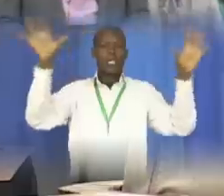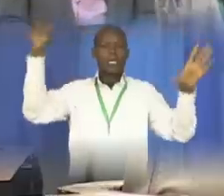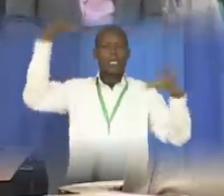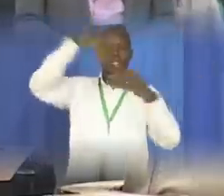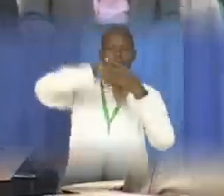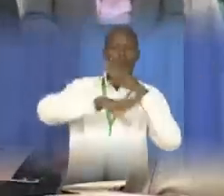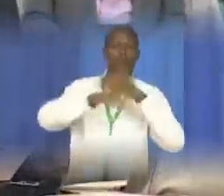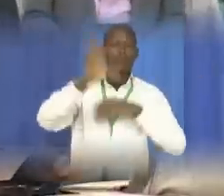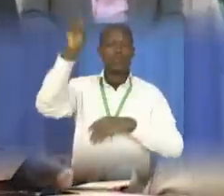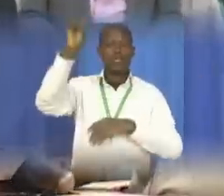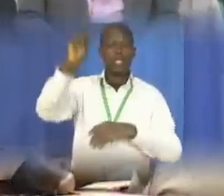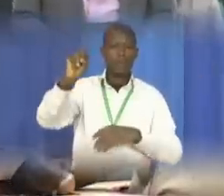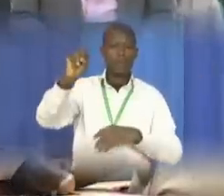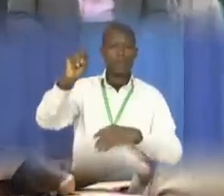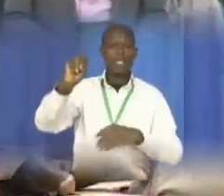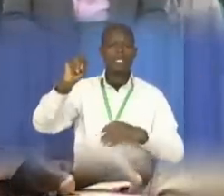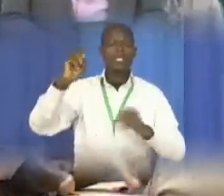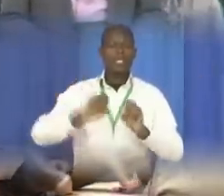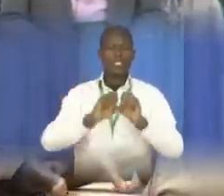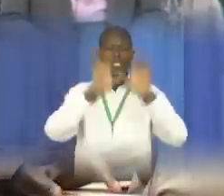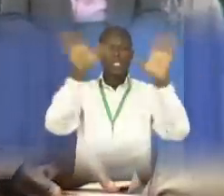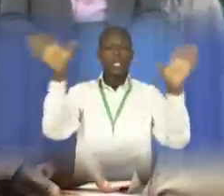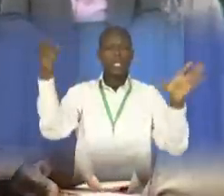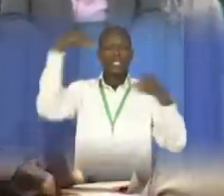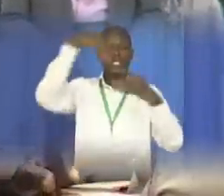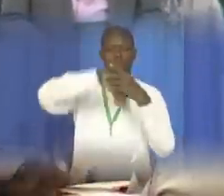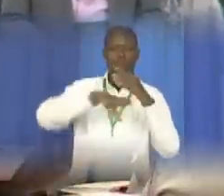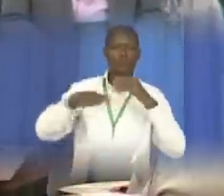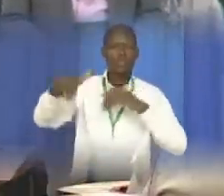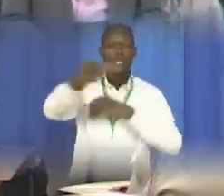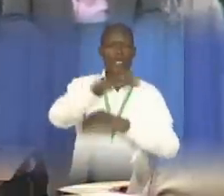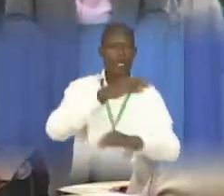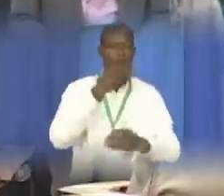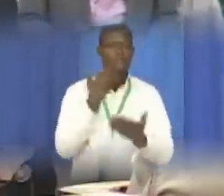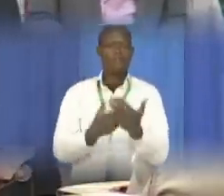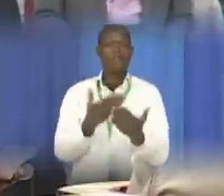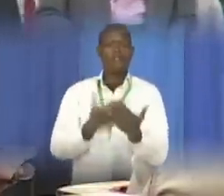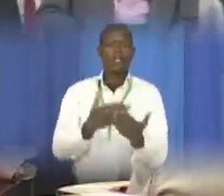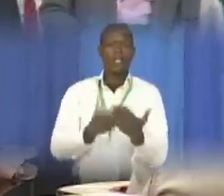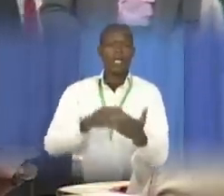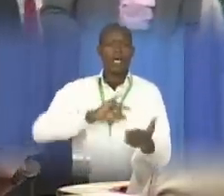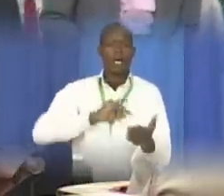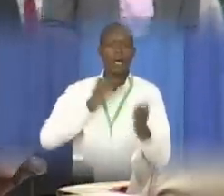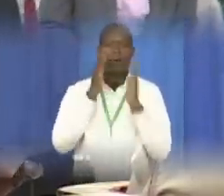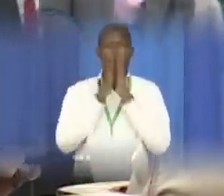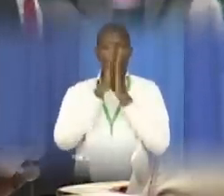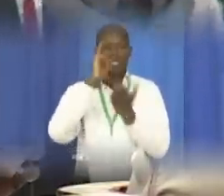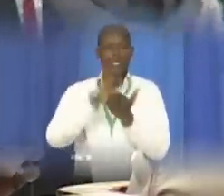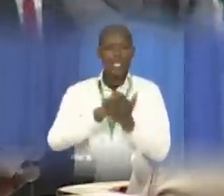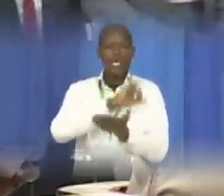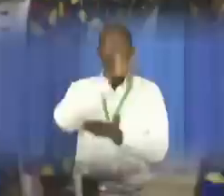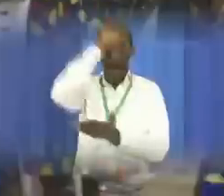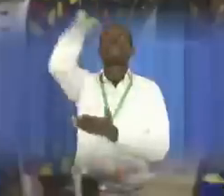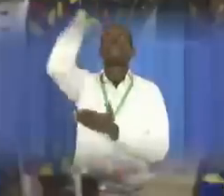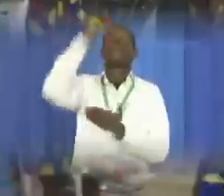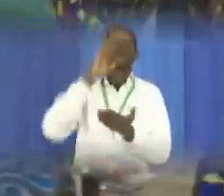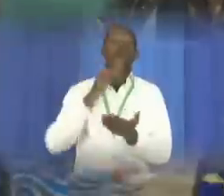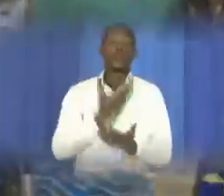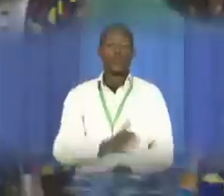And shine into their finances. I pray that this year your children will not borrow.